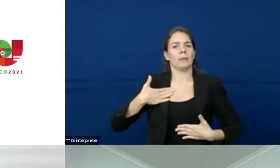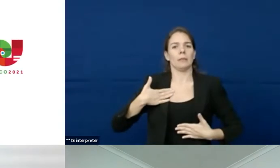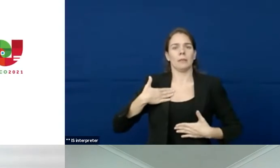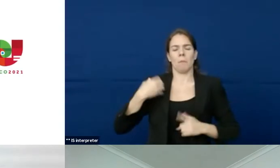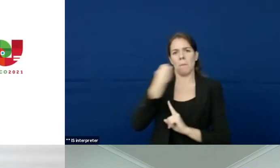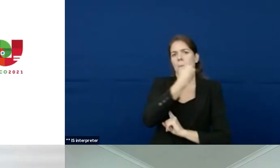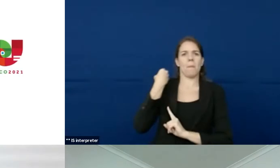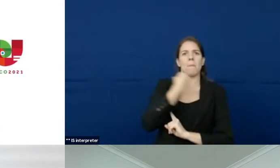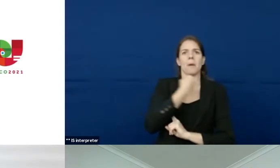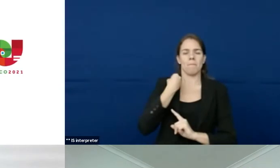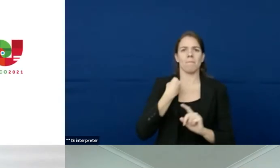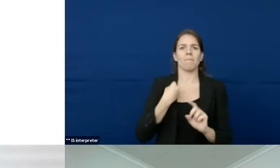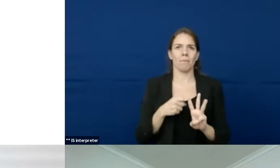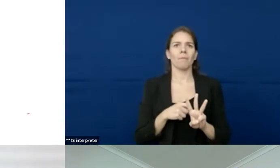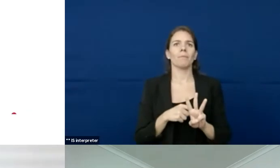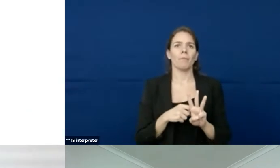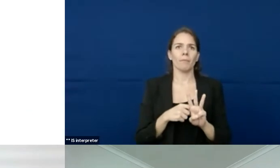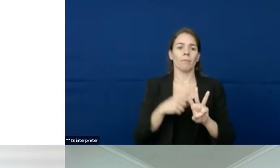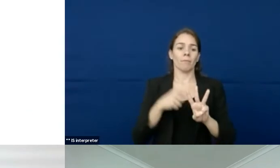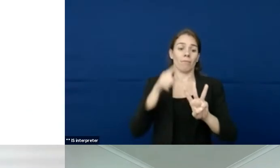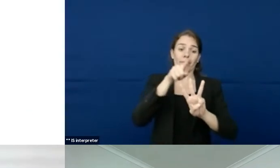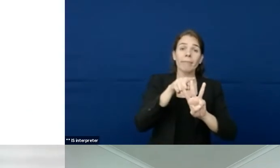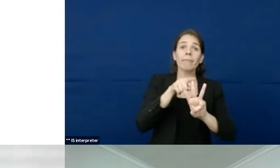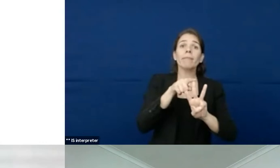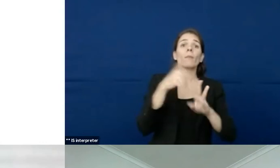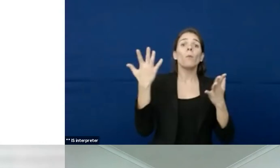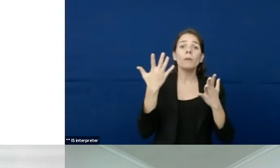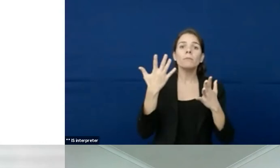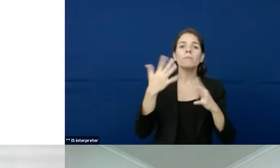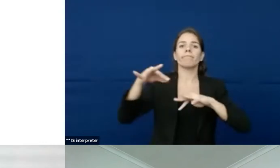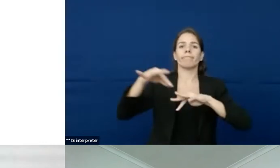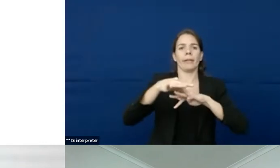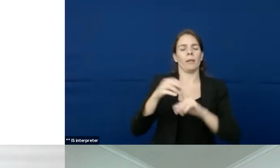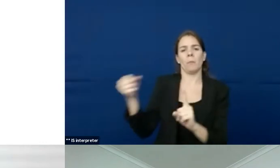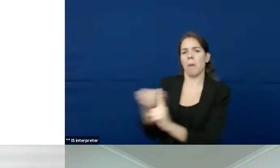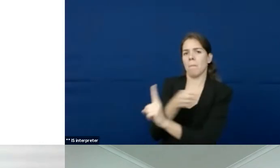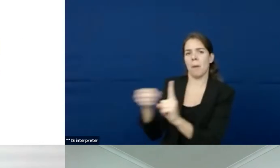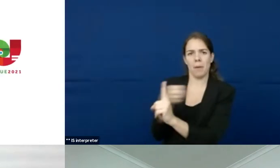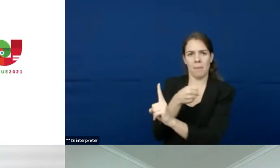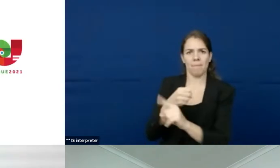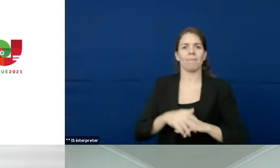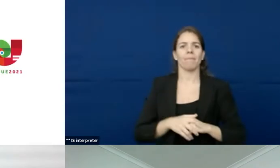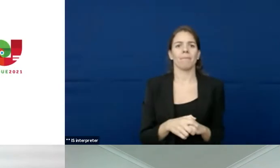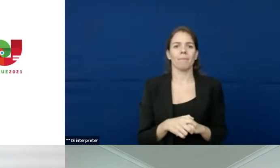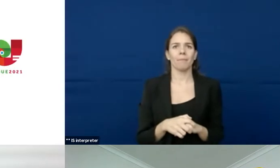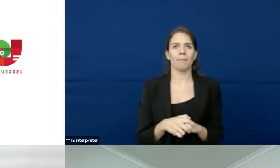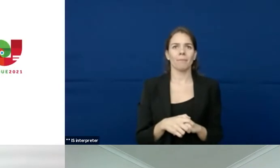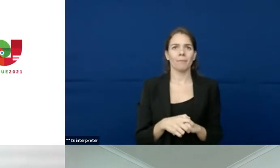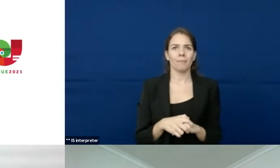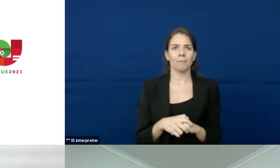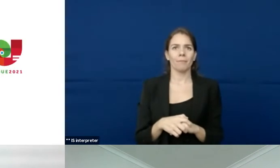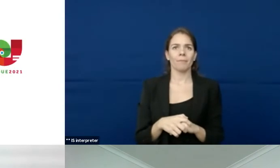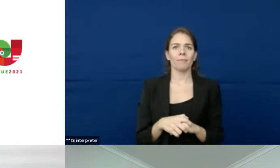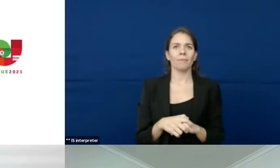last decade or even more. That then gives credence to the questions that our